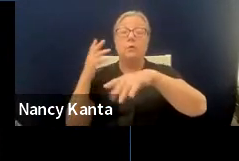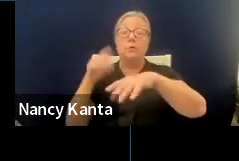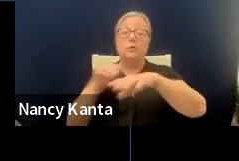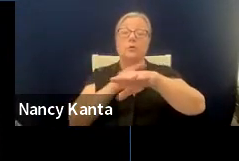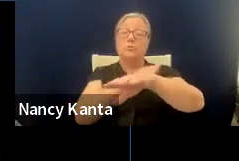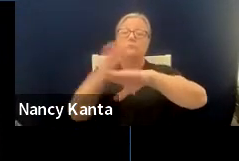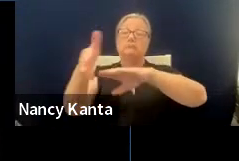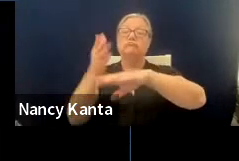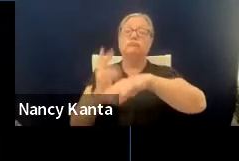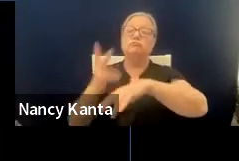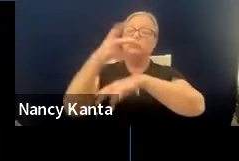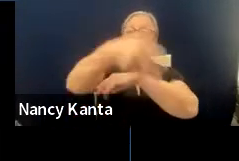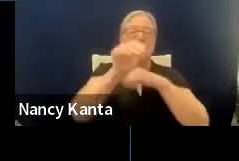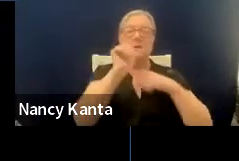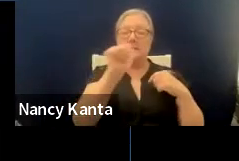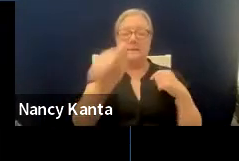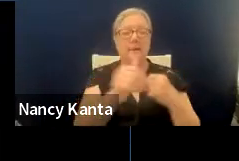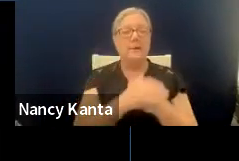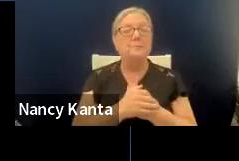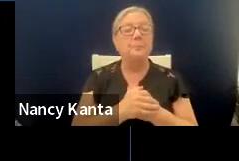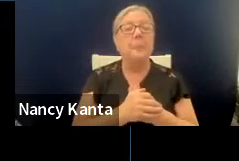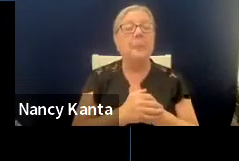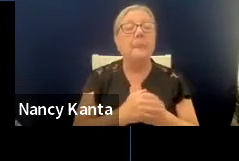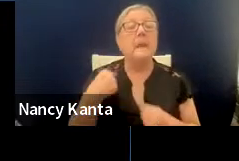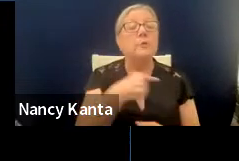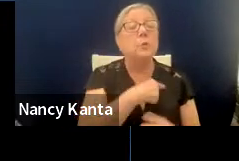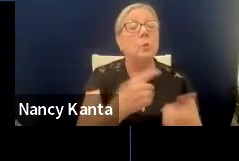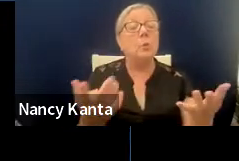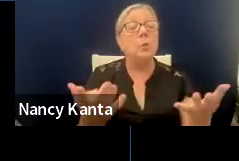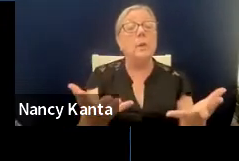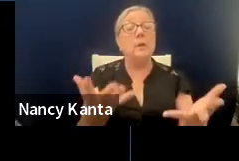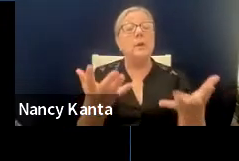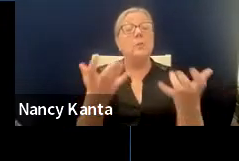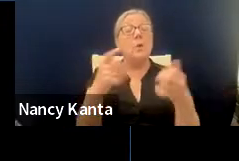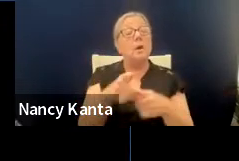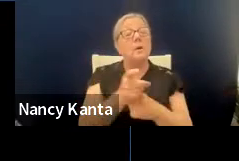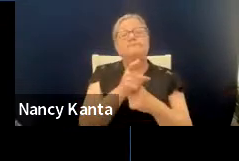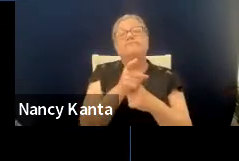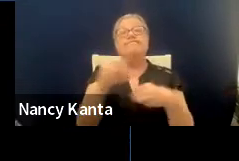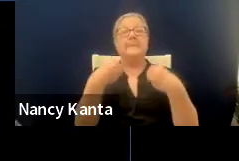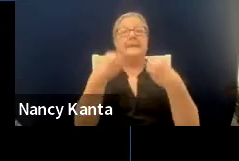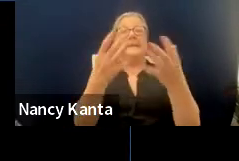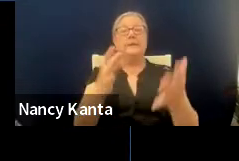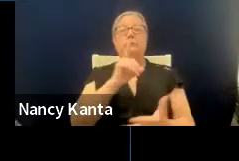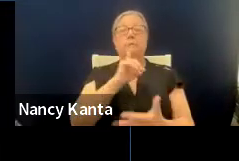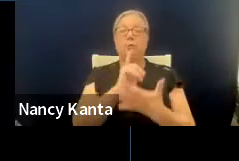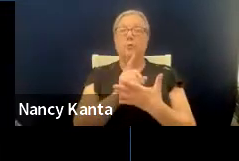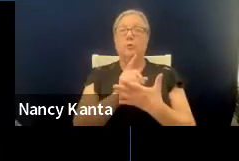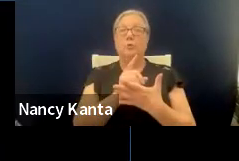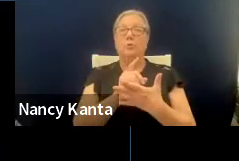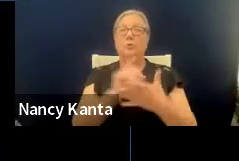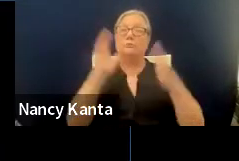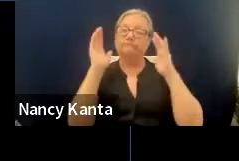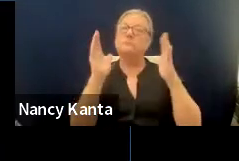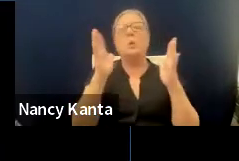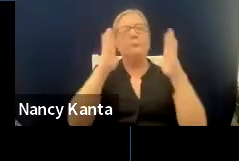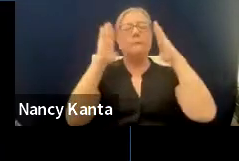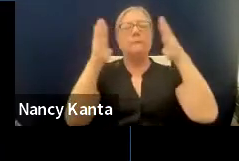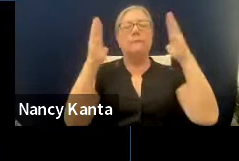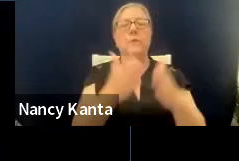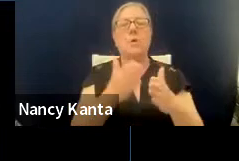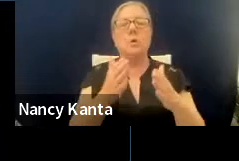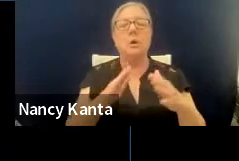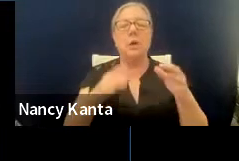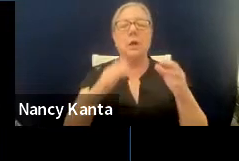So rather than simply zooming around a 3D model, we wanted to give it a real center on the human experience. So